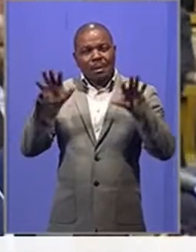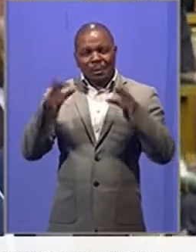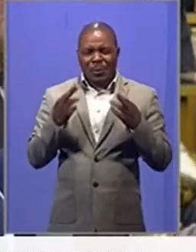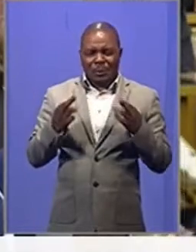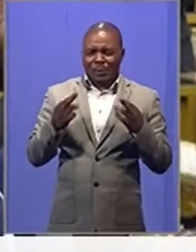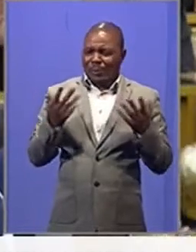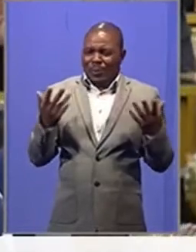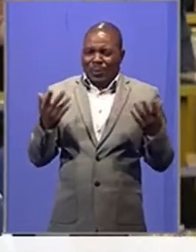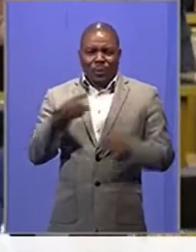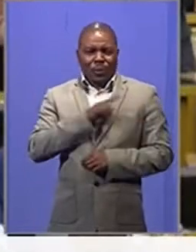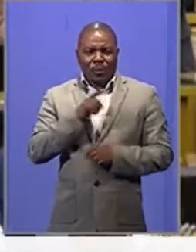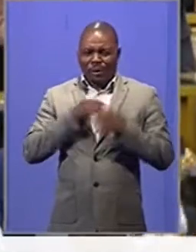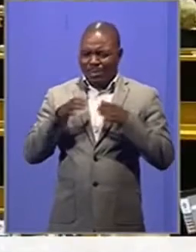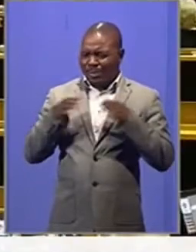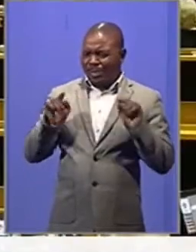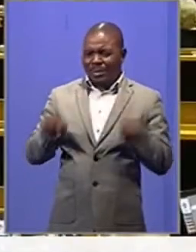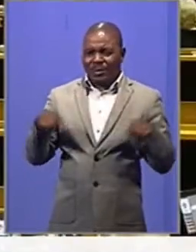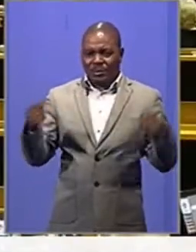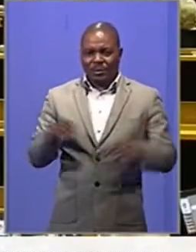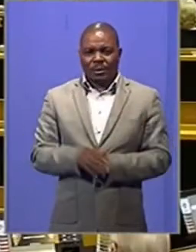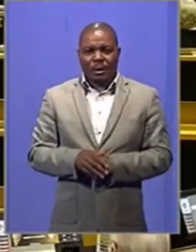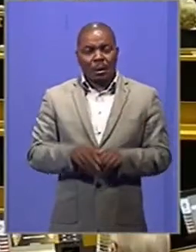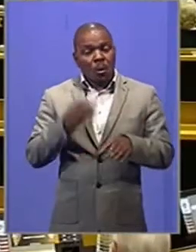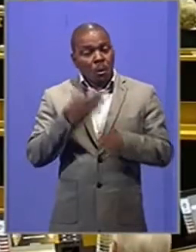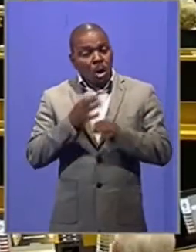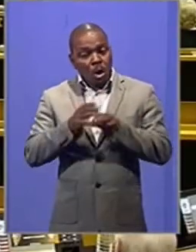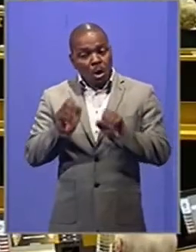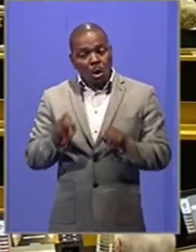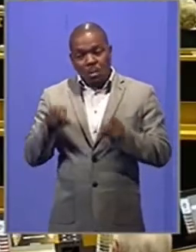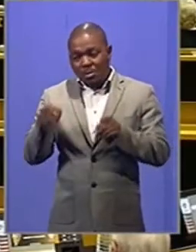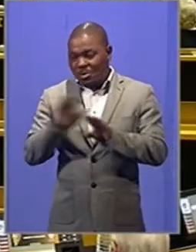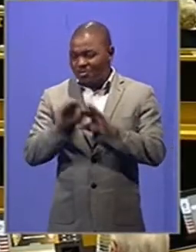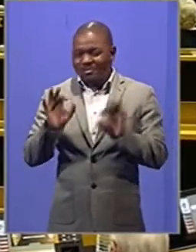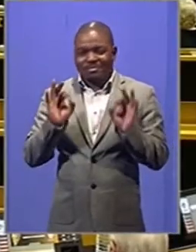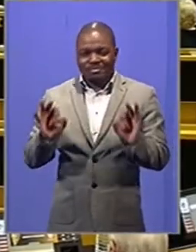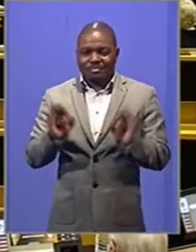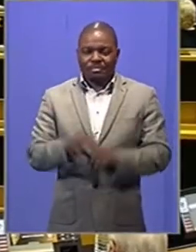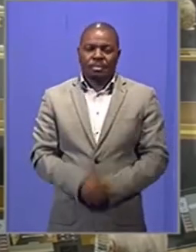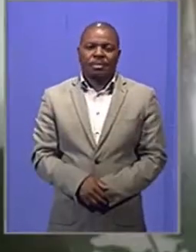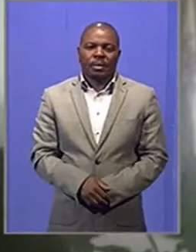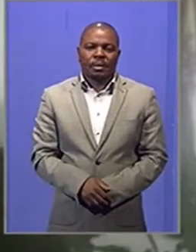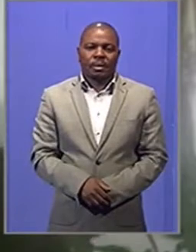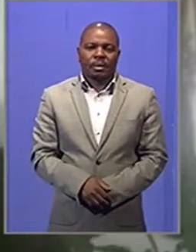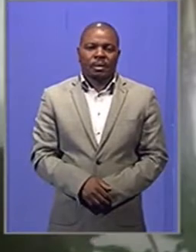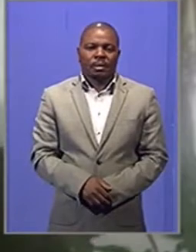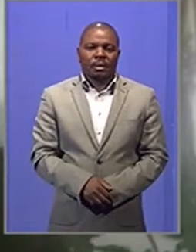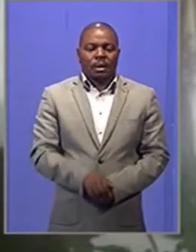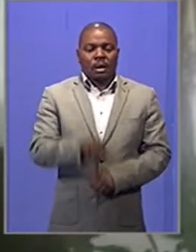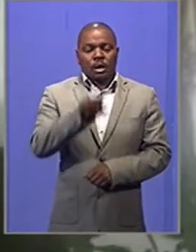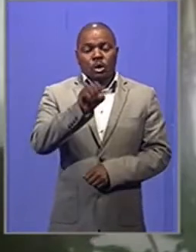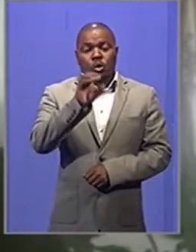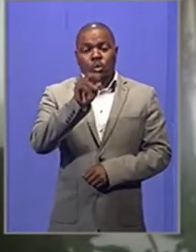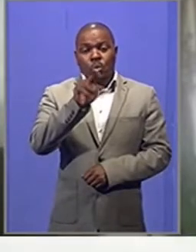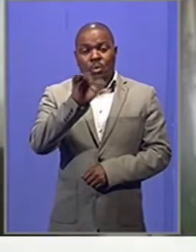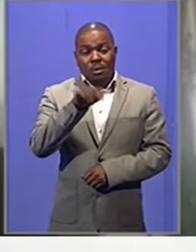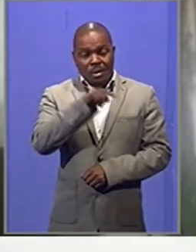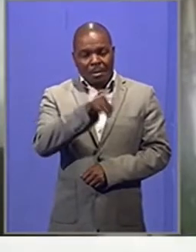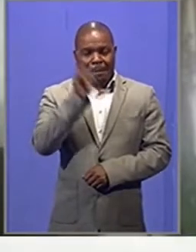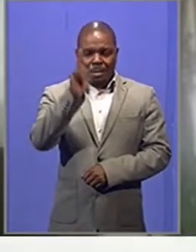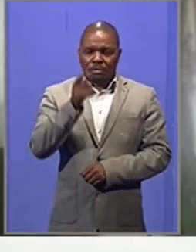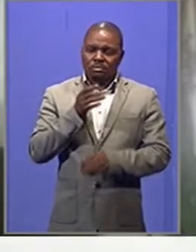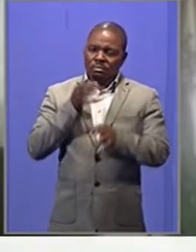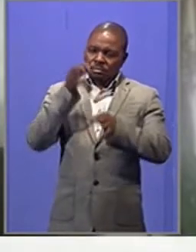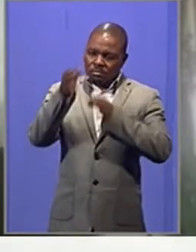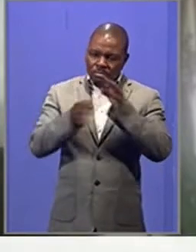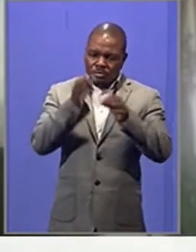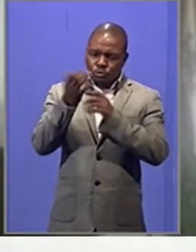e leng se bolelang hore ditebello ka ho thea menyetla ya mesebetsi ha e kgahlisi. State of the Nation address is that it is supposed to give an indication